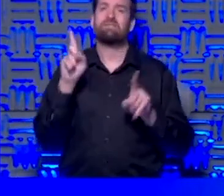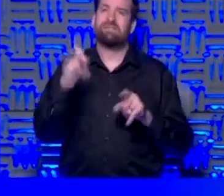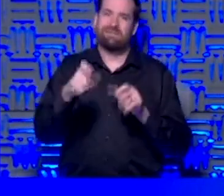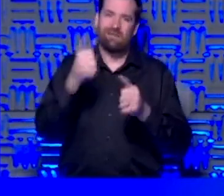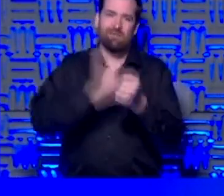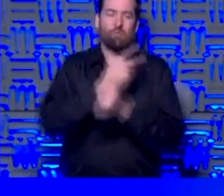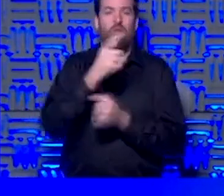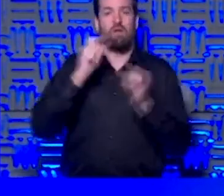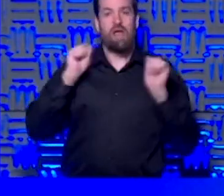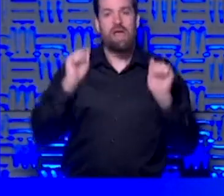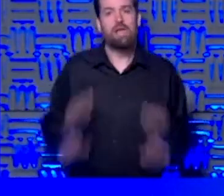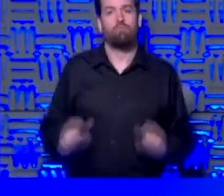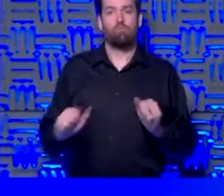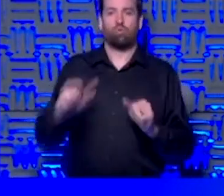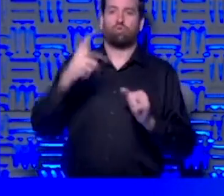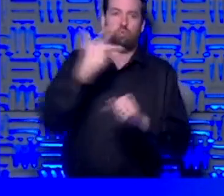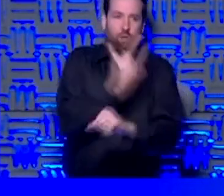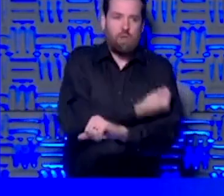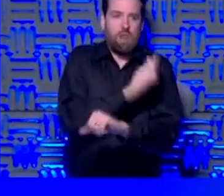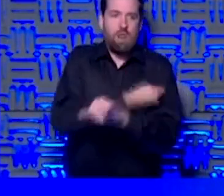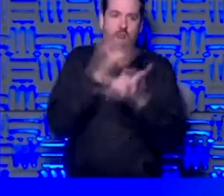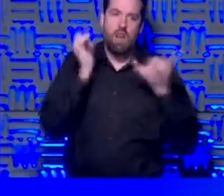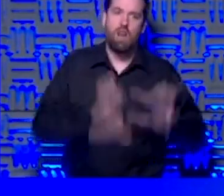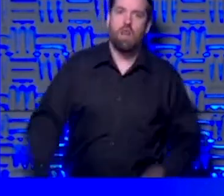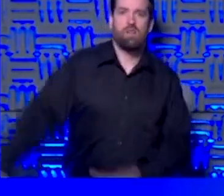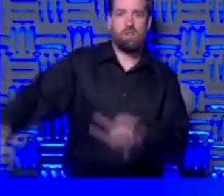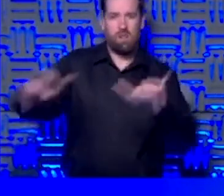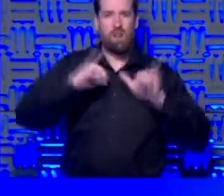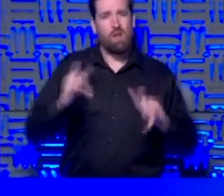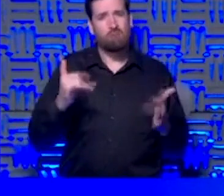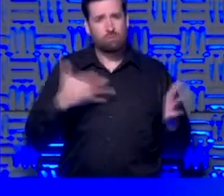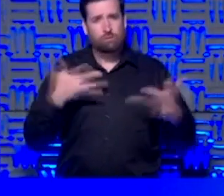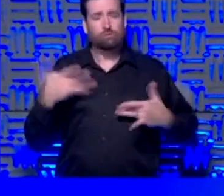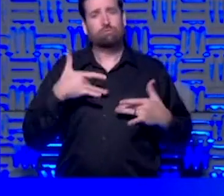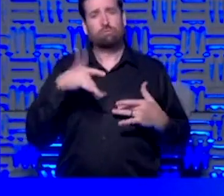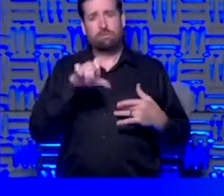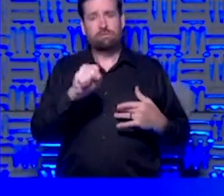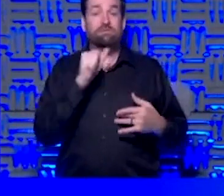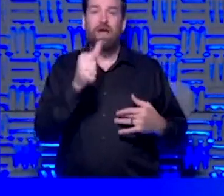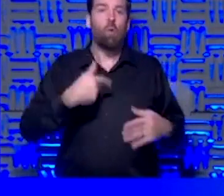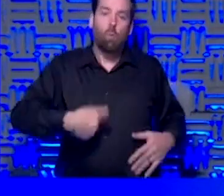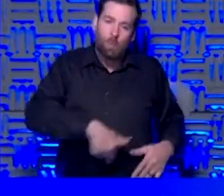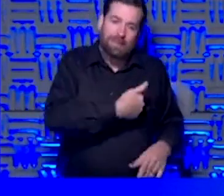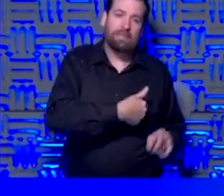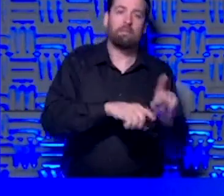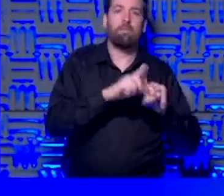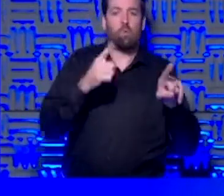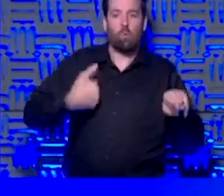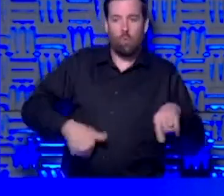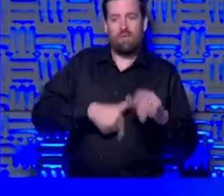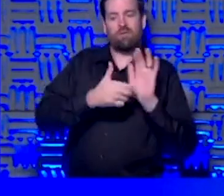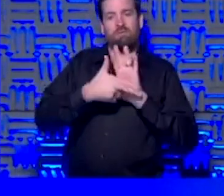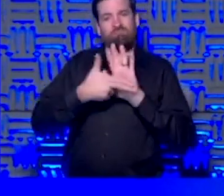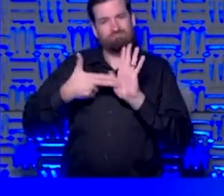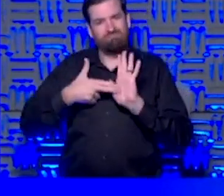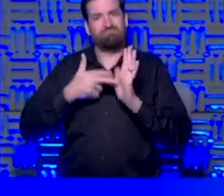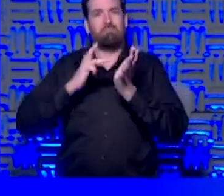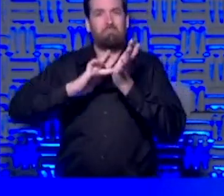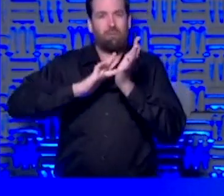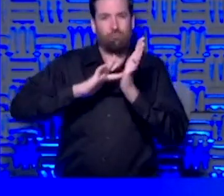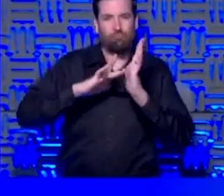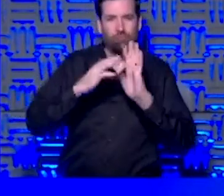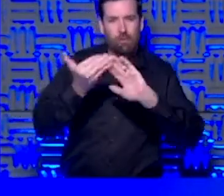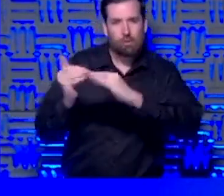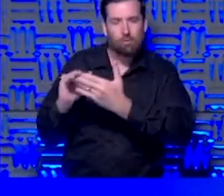get on board and get the vaccinations. So we are concerned about it, not just we, but I mean we as the medical community, as the public health